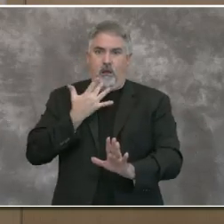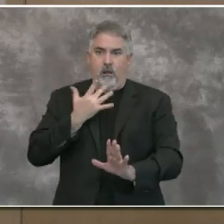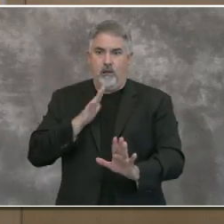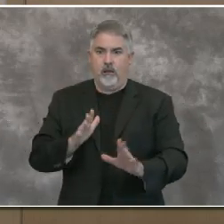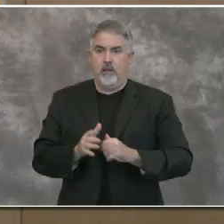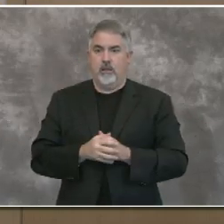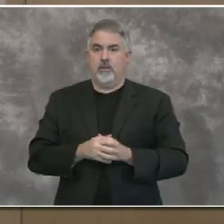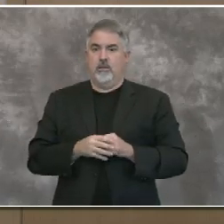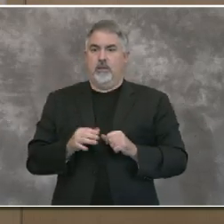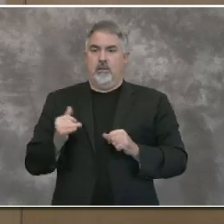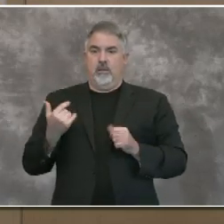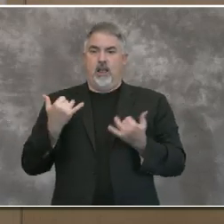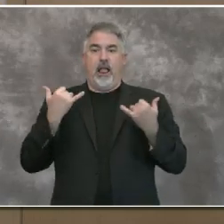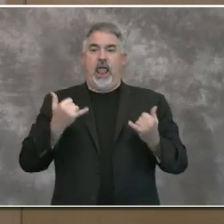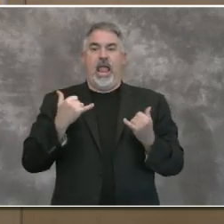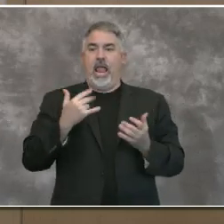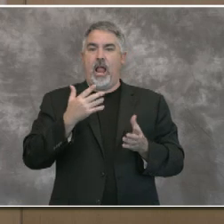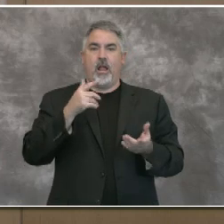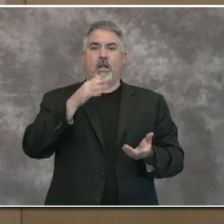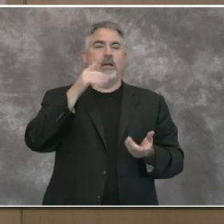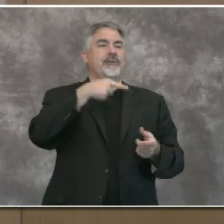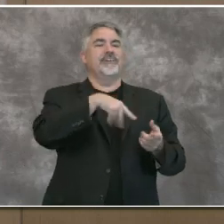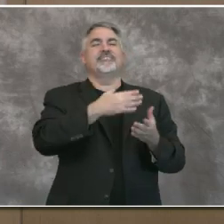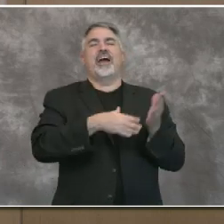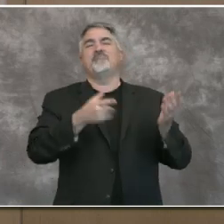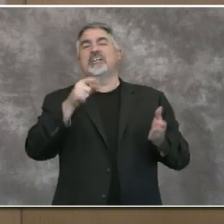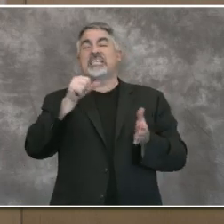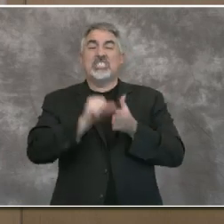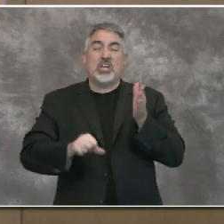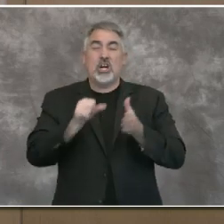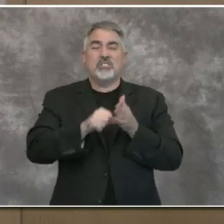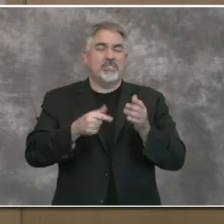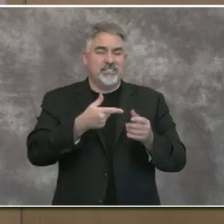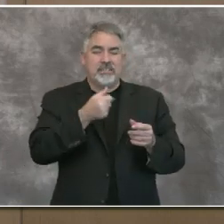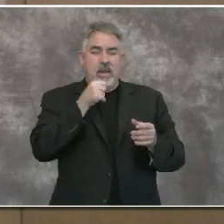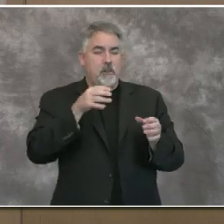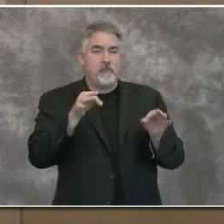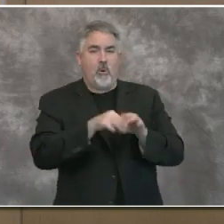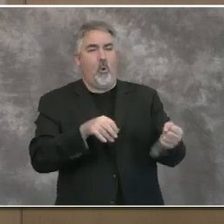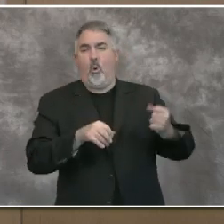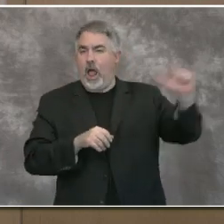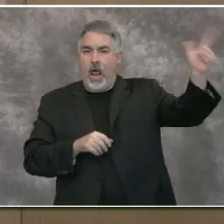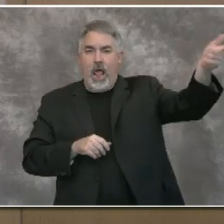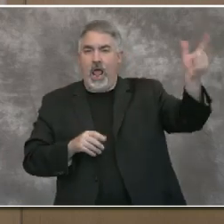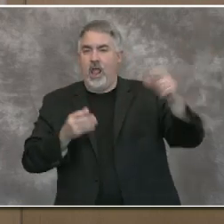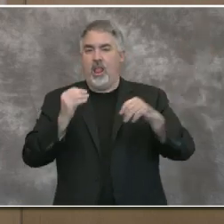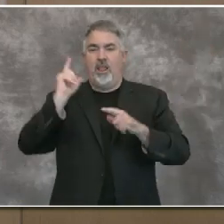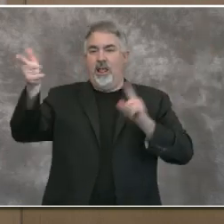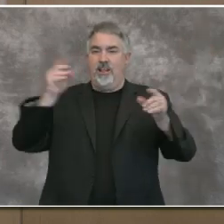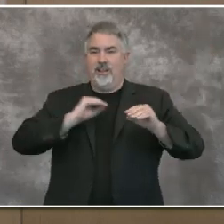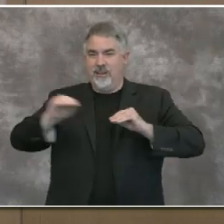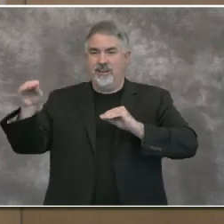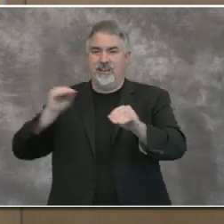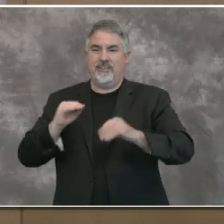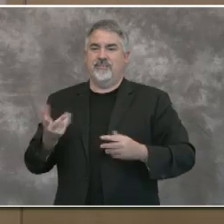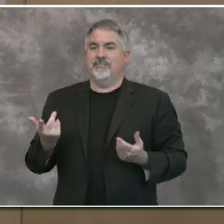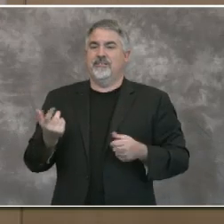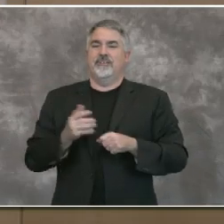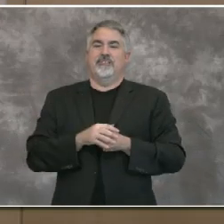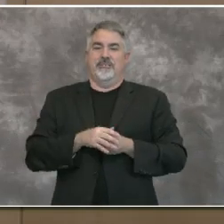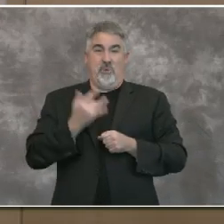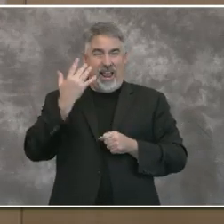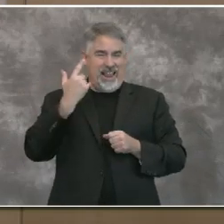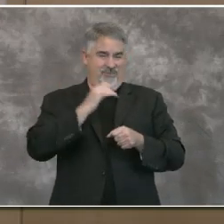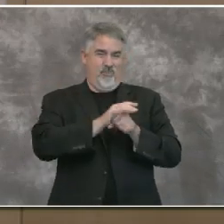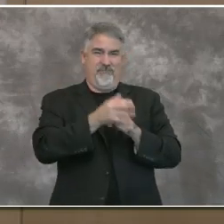not introduce, number one, COVID-19 into the hospital setting so that staff are infected